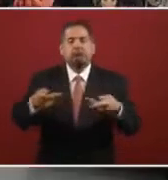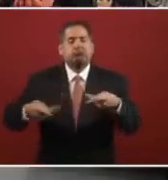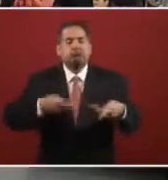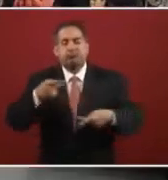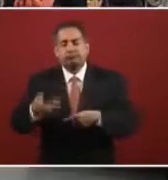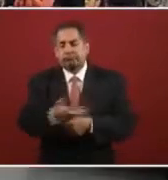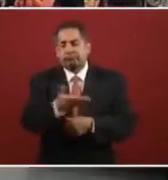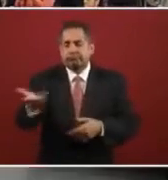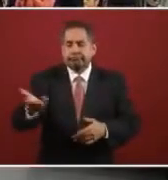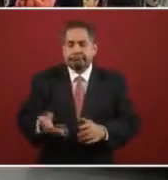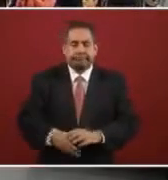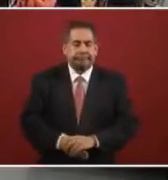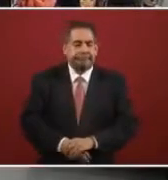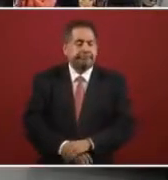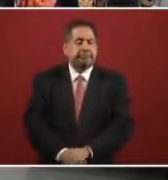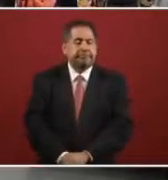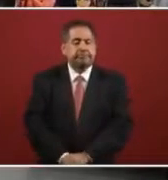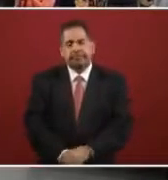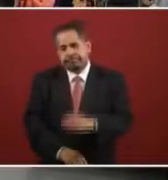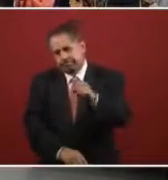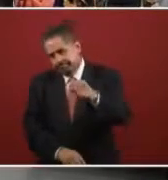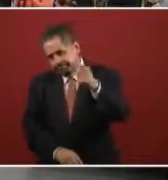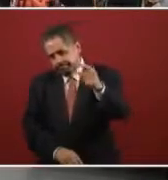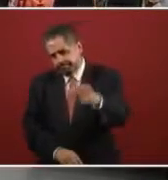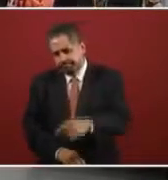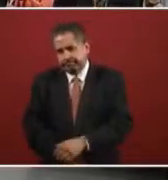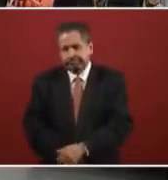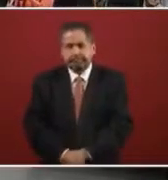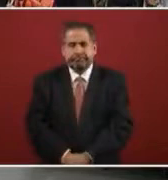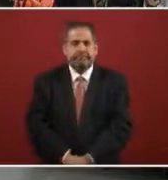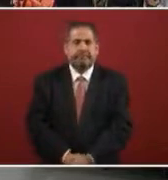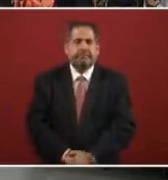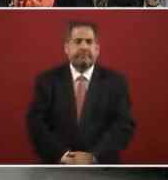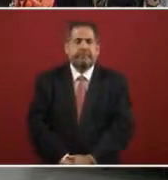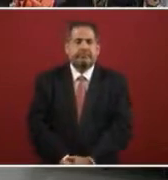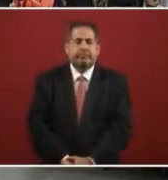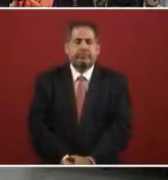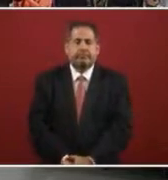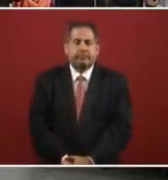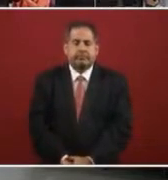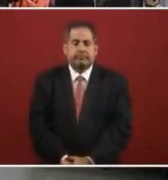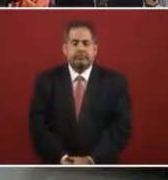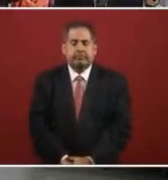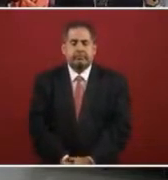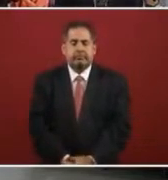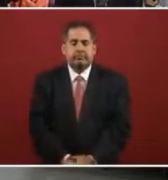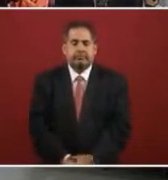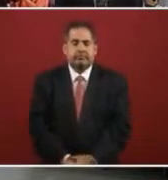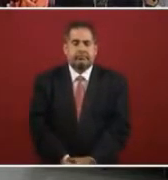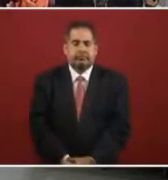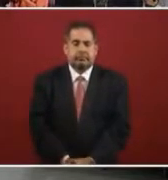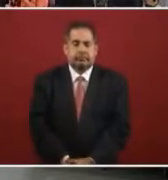now we're starting the question and answer session. Gracias.